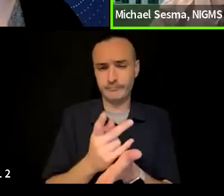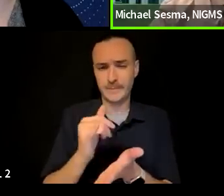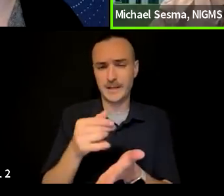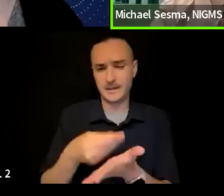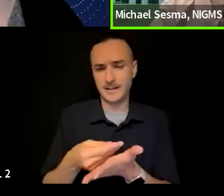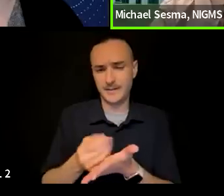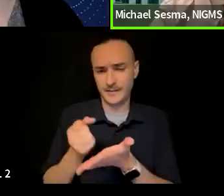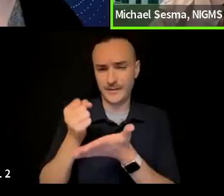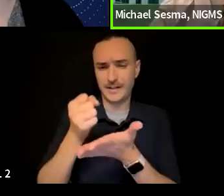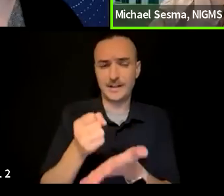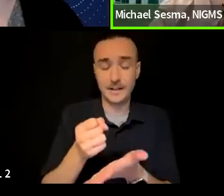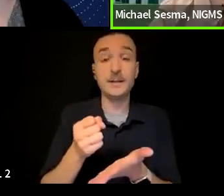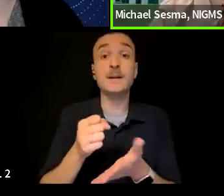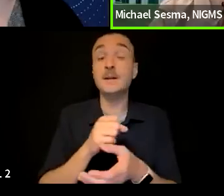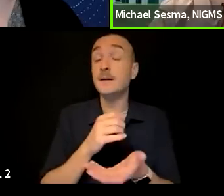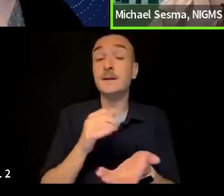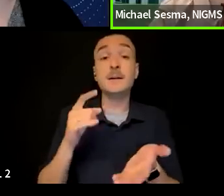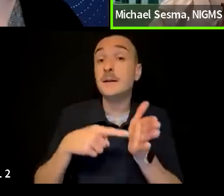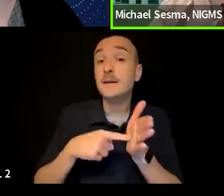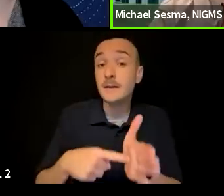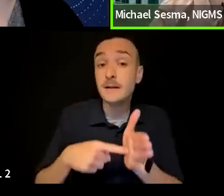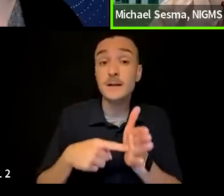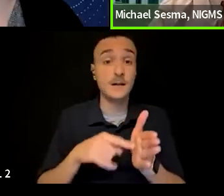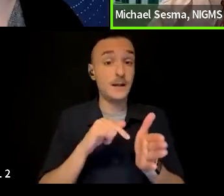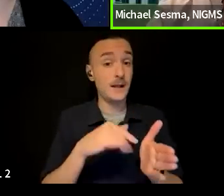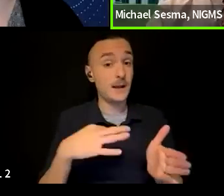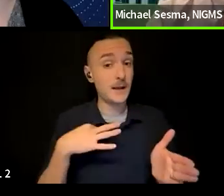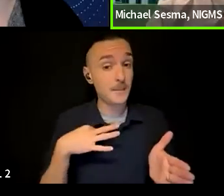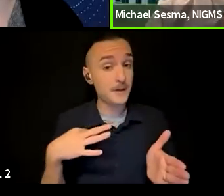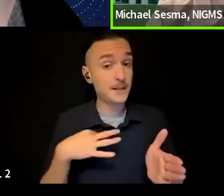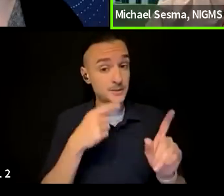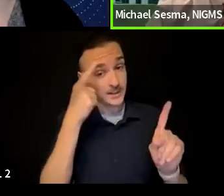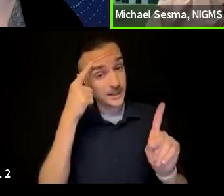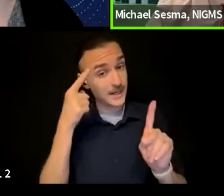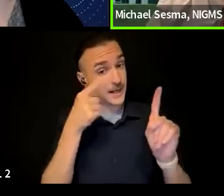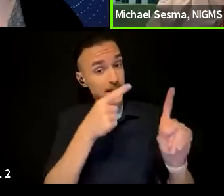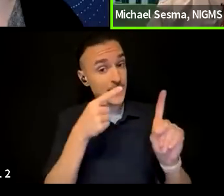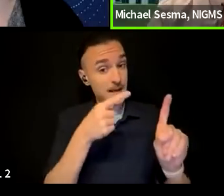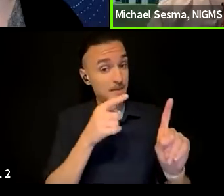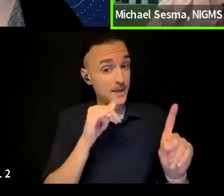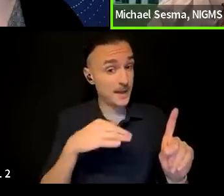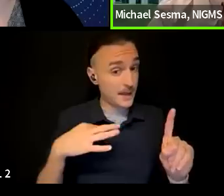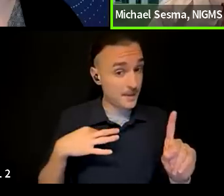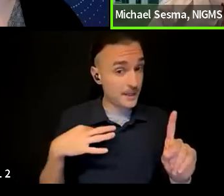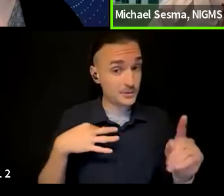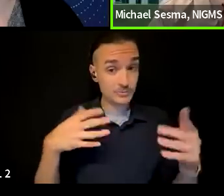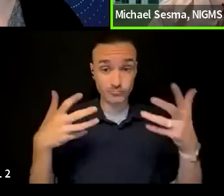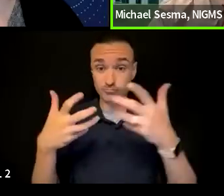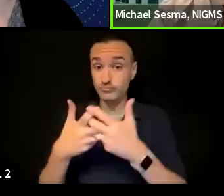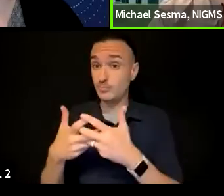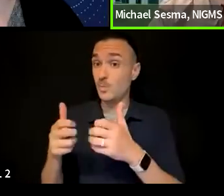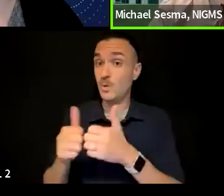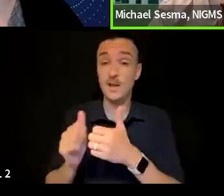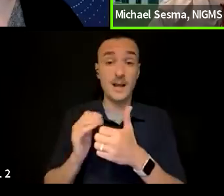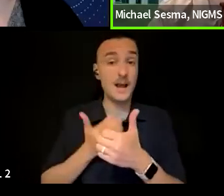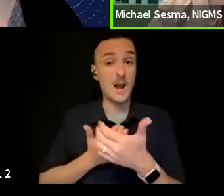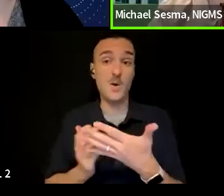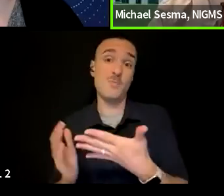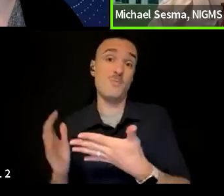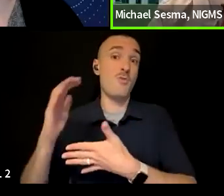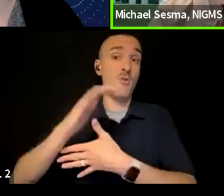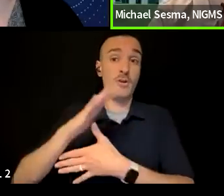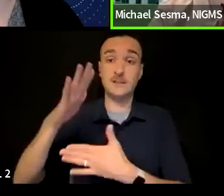this particular application, the aims in this application, align with the highest priorities of the Institute and